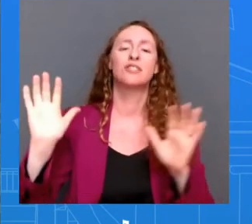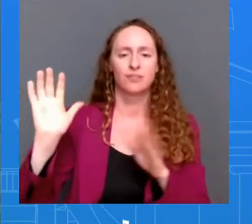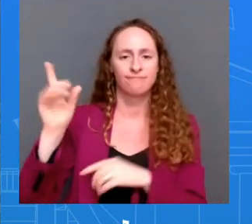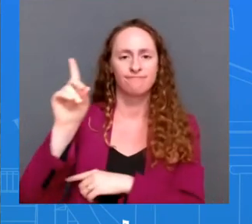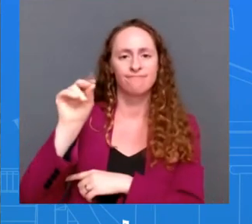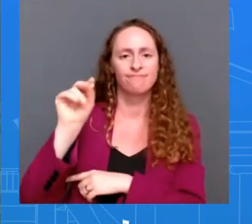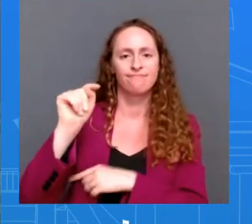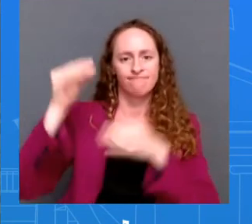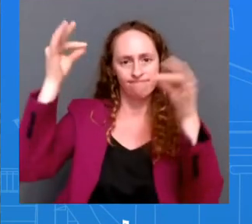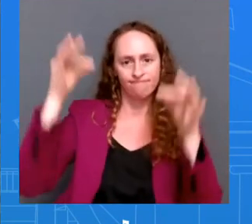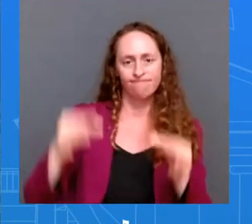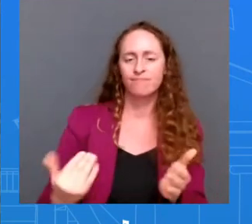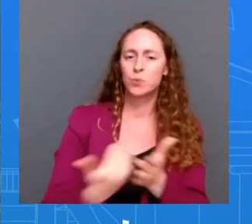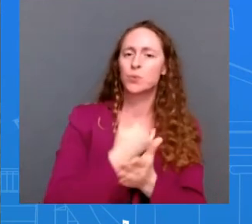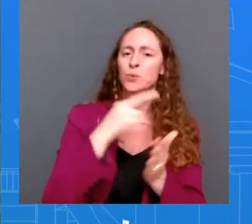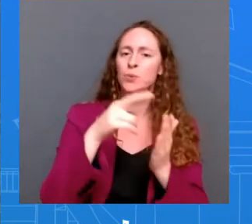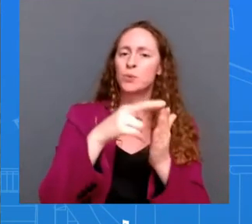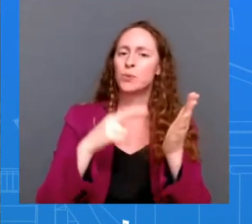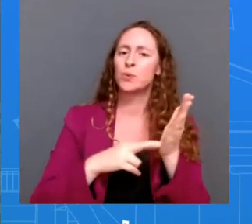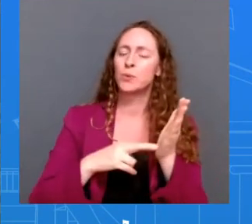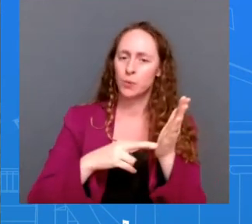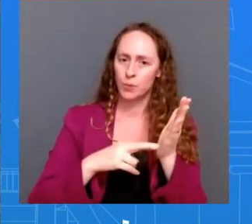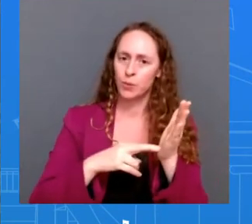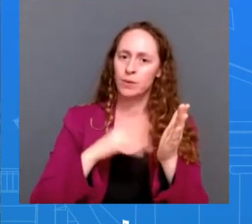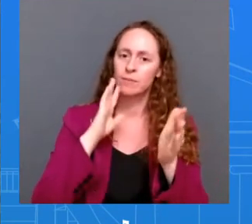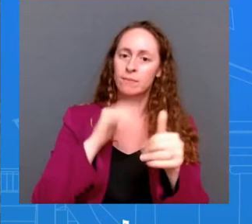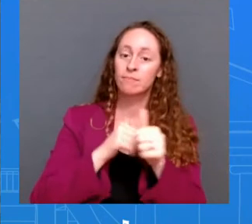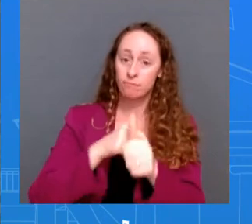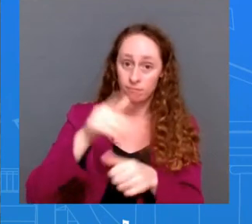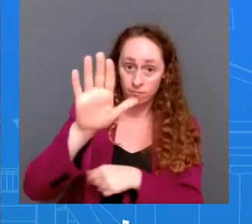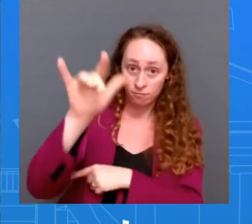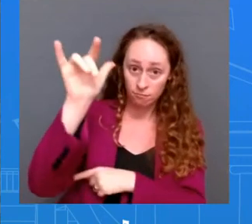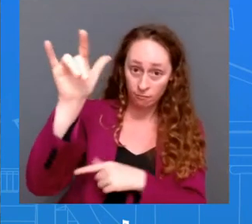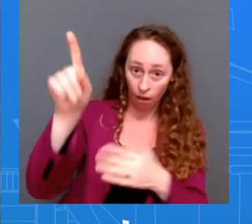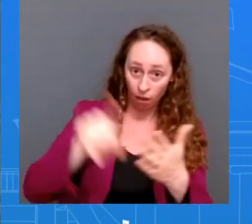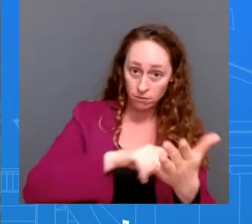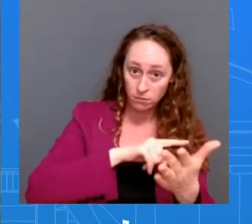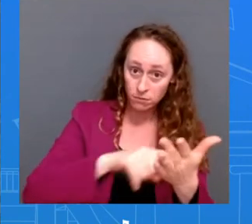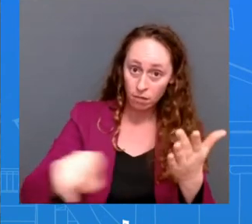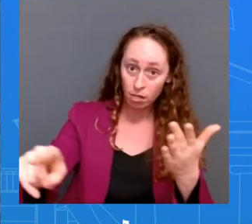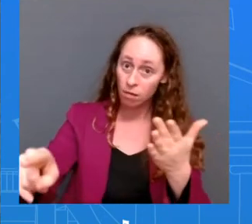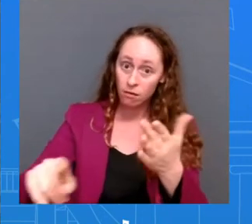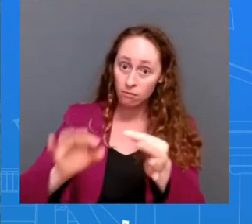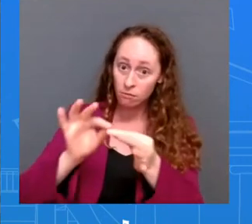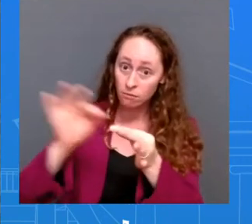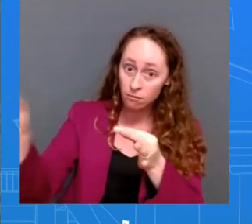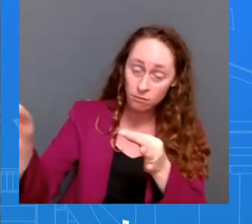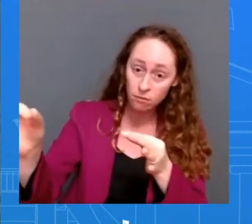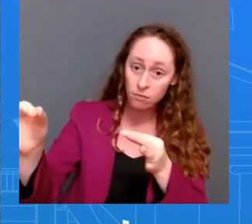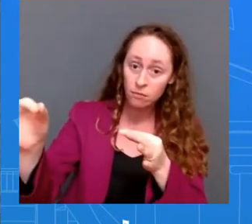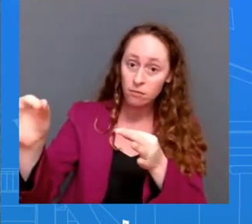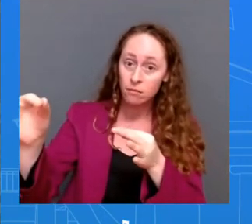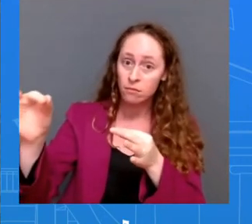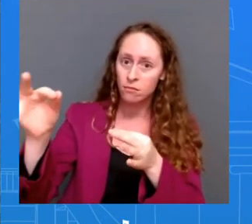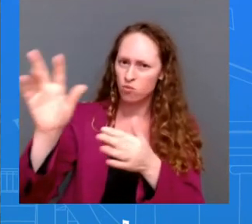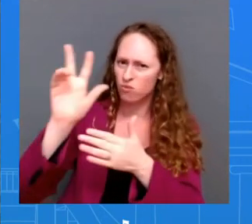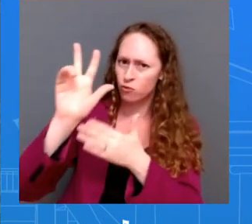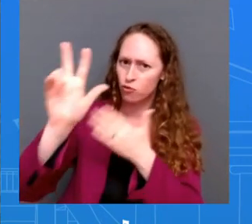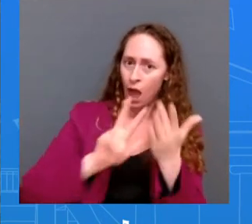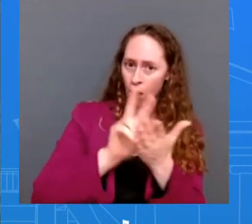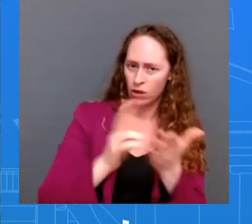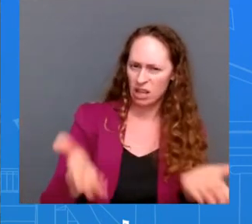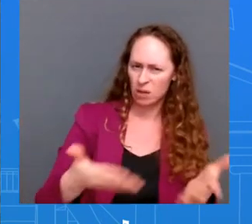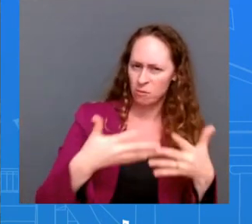is canceled or delayed 3 hours for a domestic flight or 6 hours for an international flight, you must get a refund